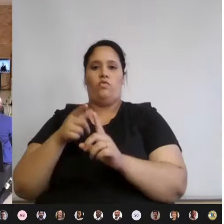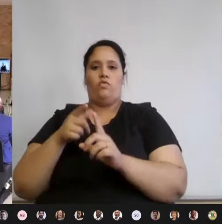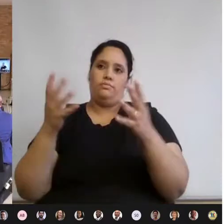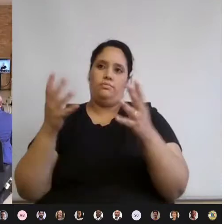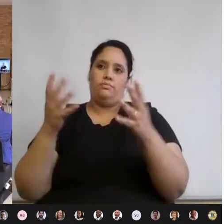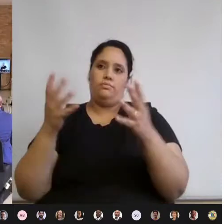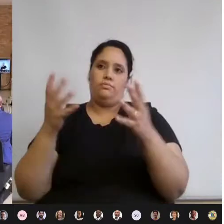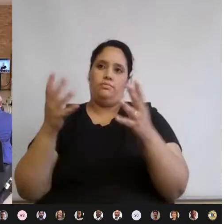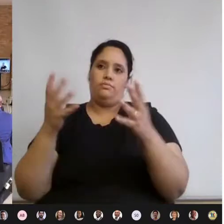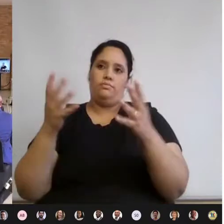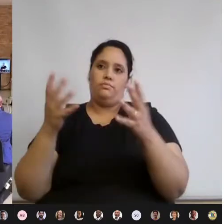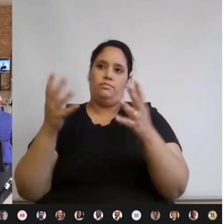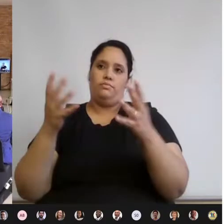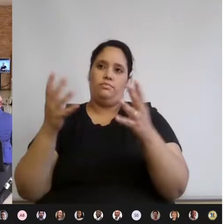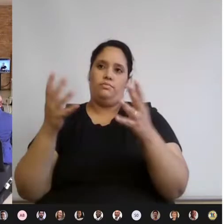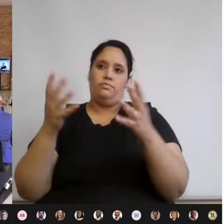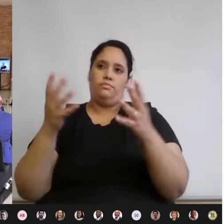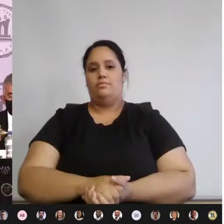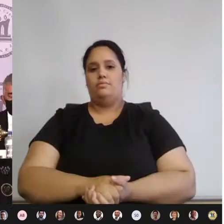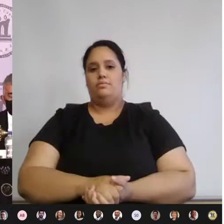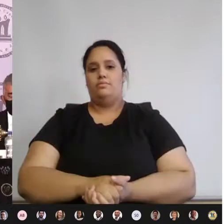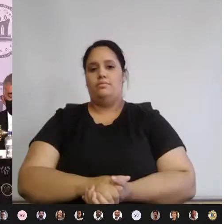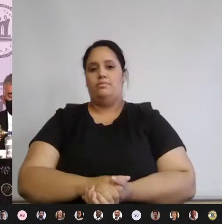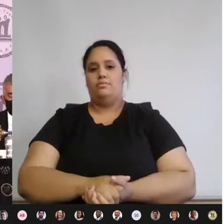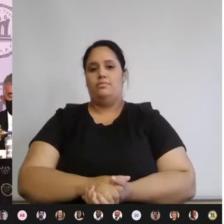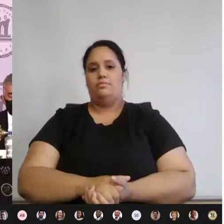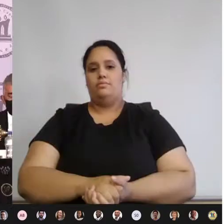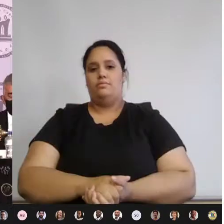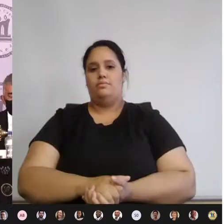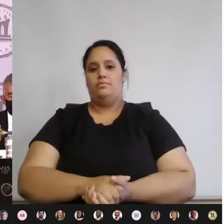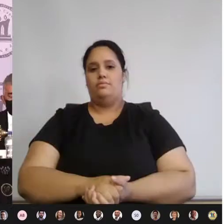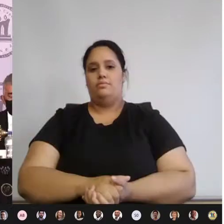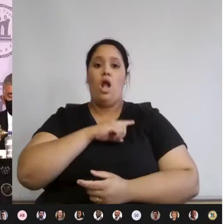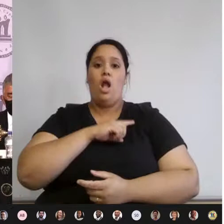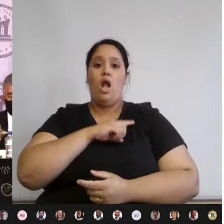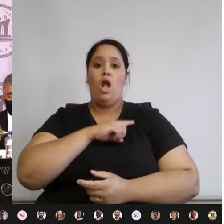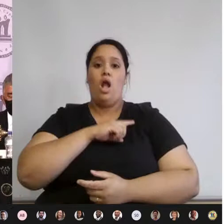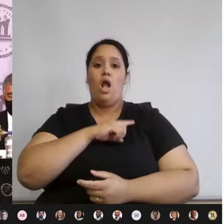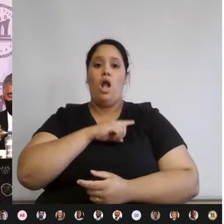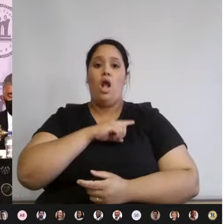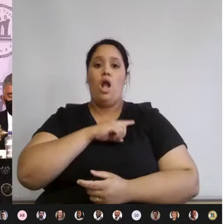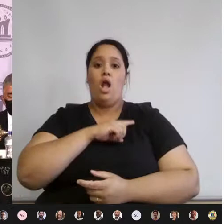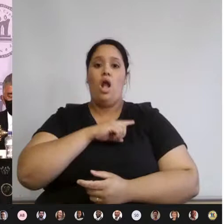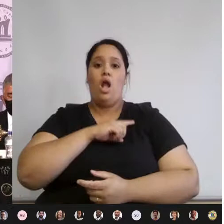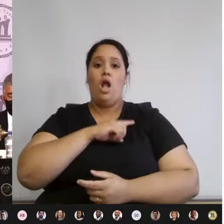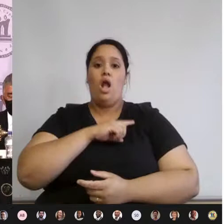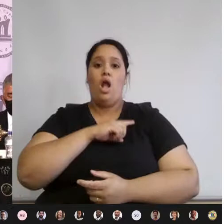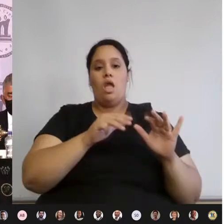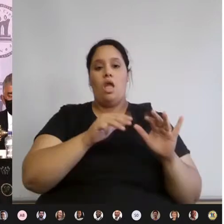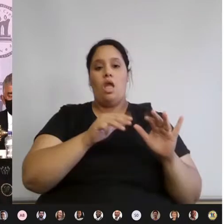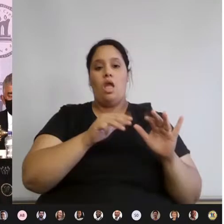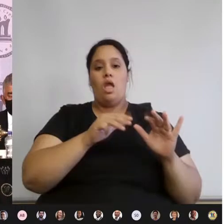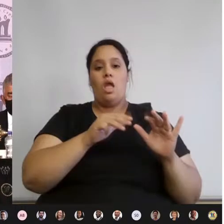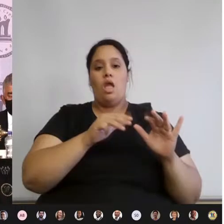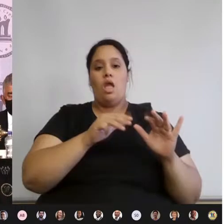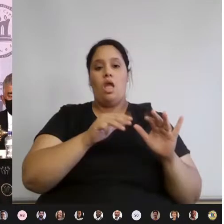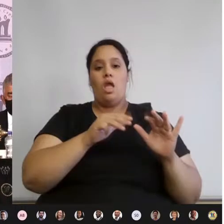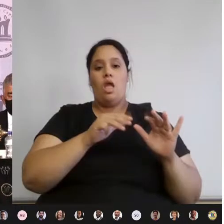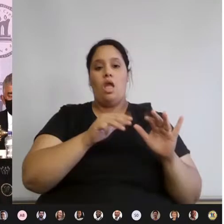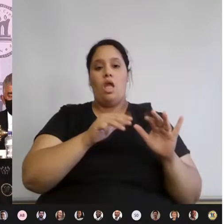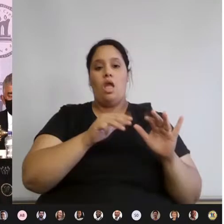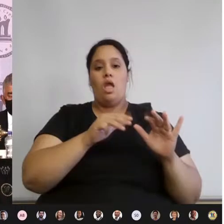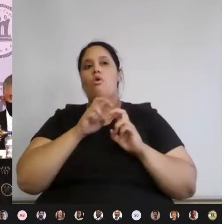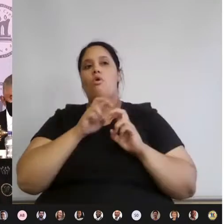Thank you. Because if we do this, as we said we will do so in 2019, it means that whenever we go to a locality, we